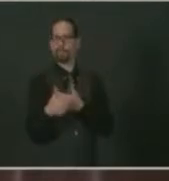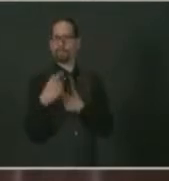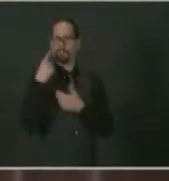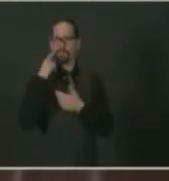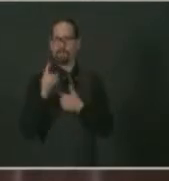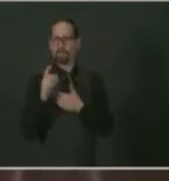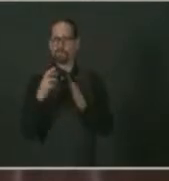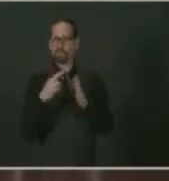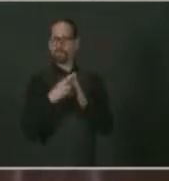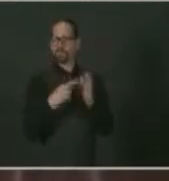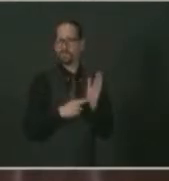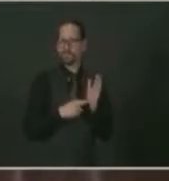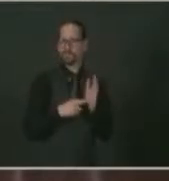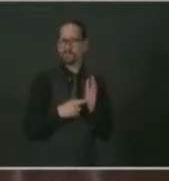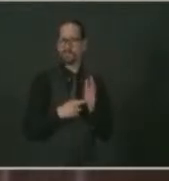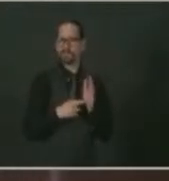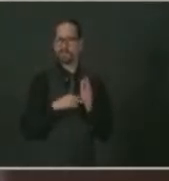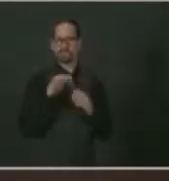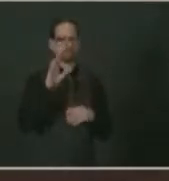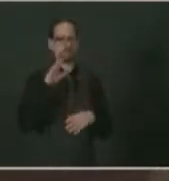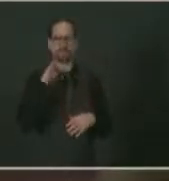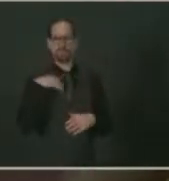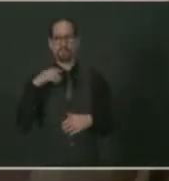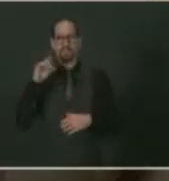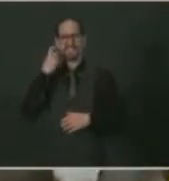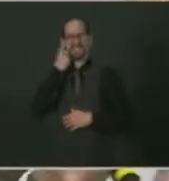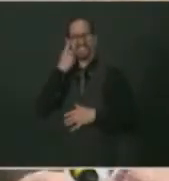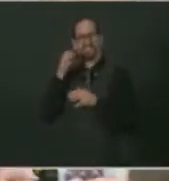a waiting room function also in the works?